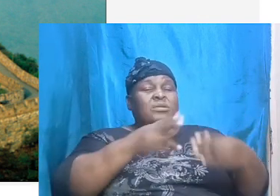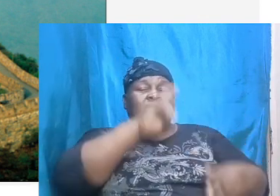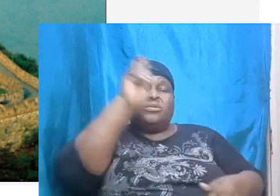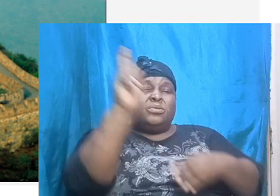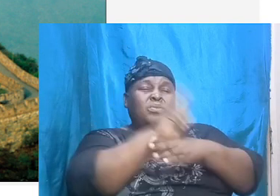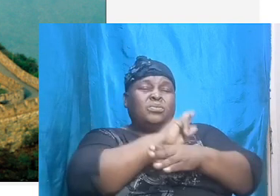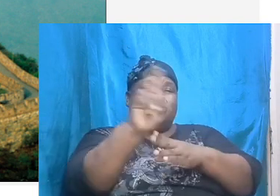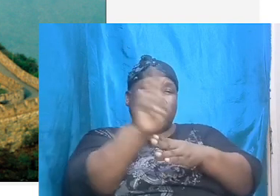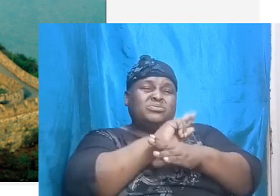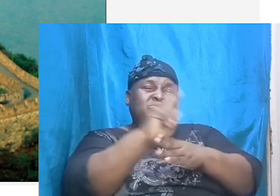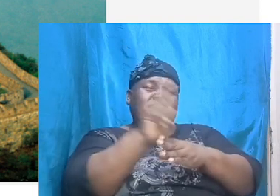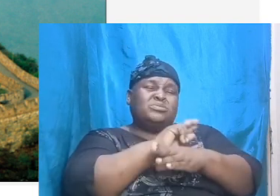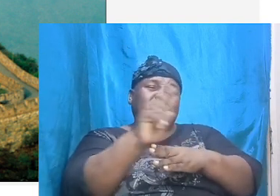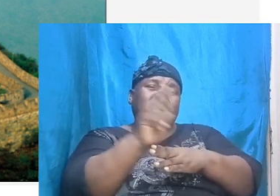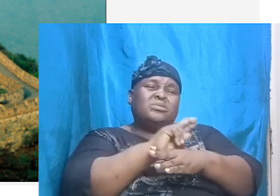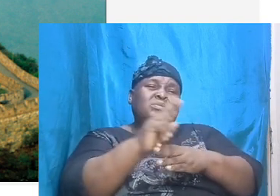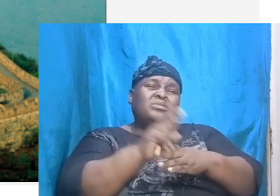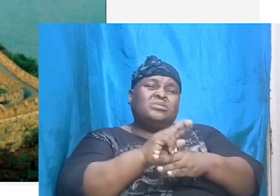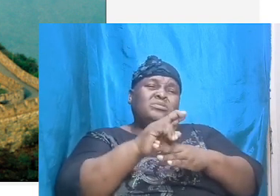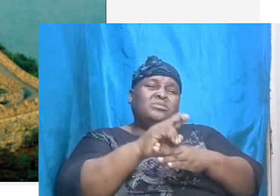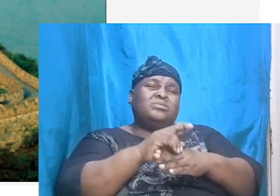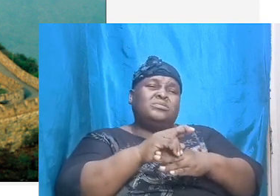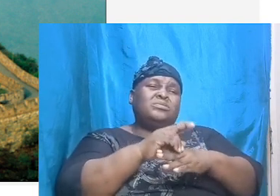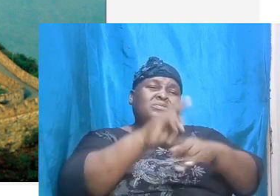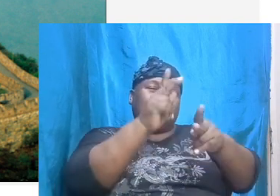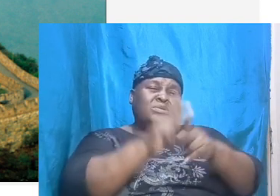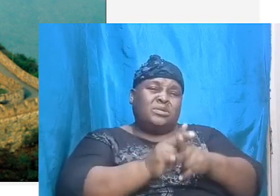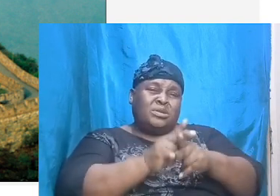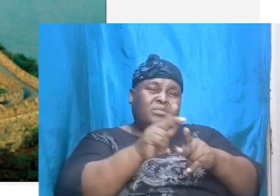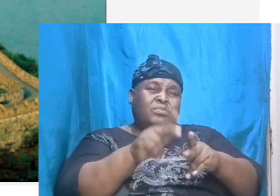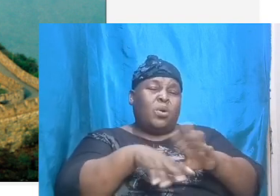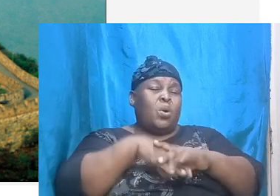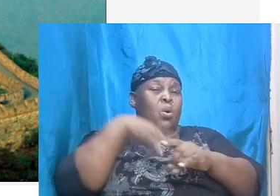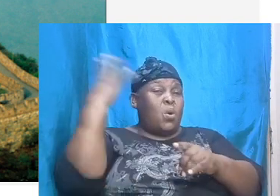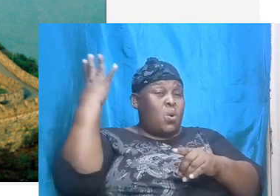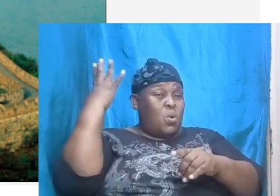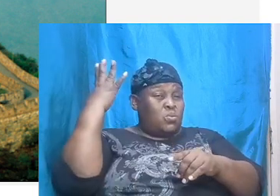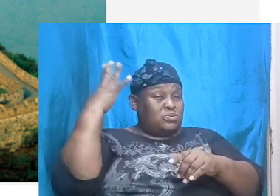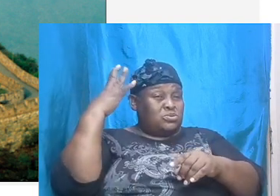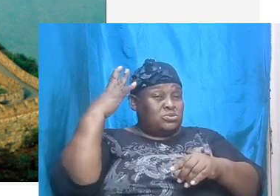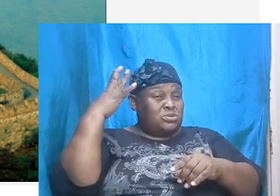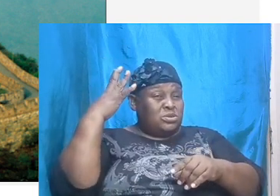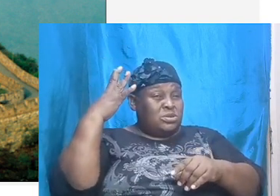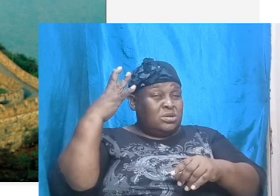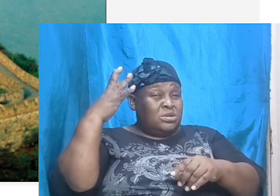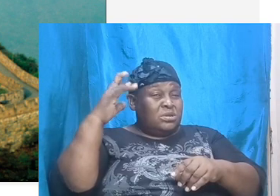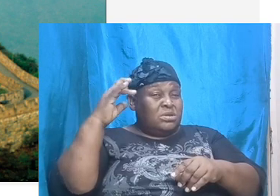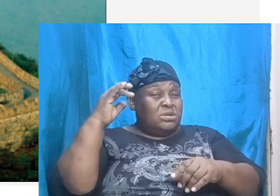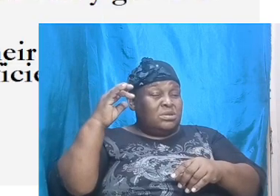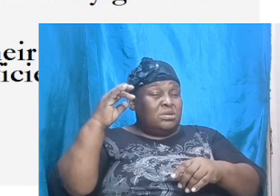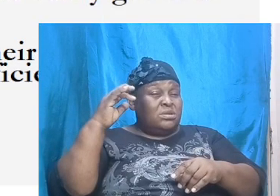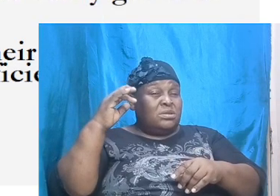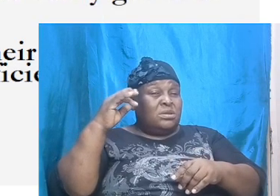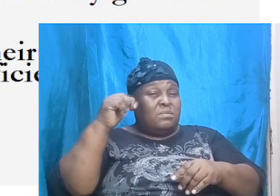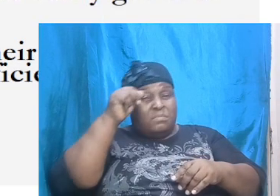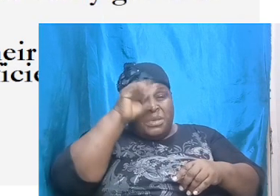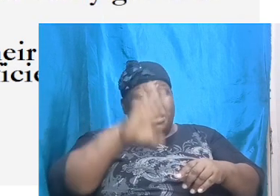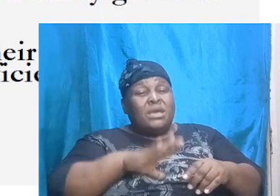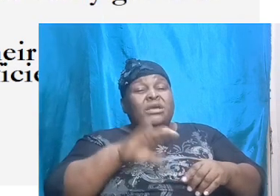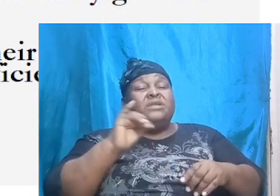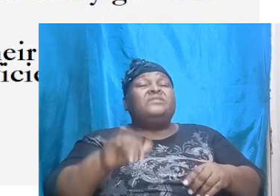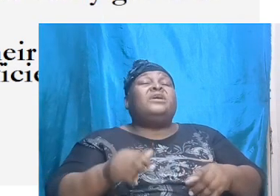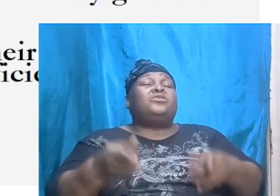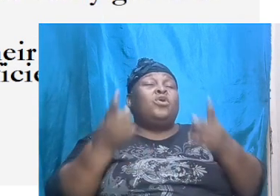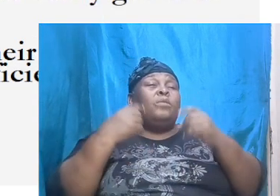to keep out the invaders that were coming from the north. So there was a war that